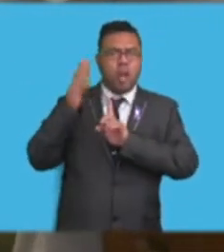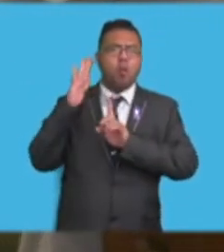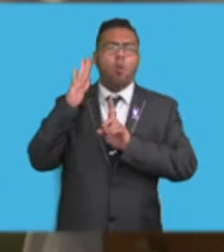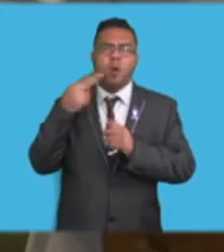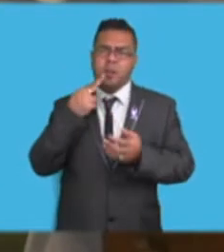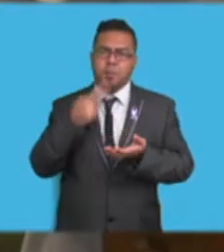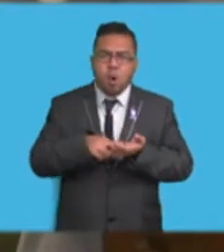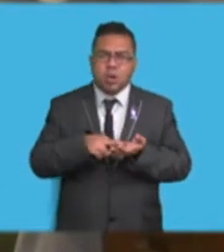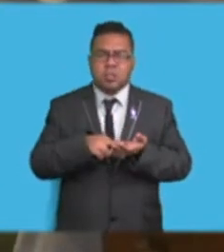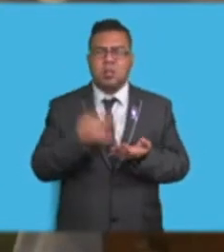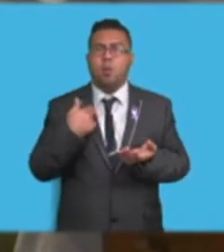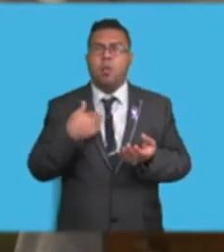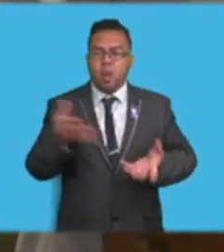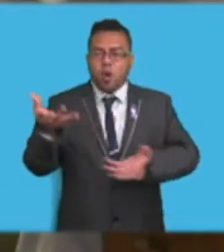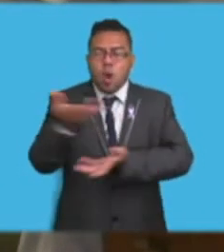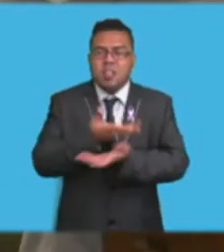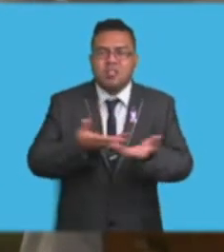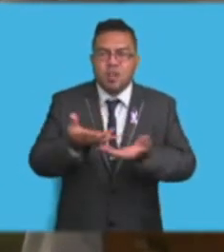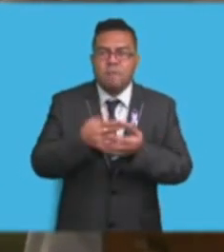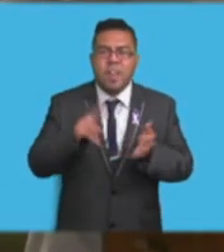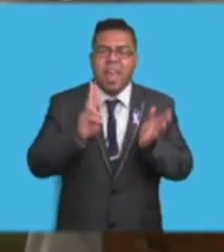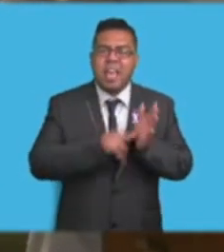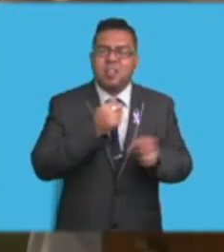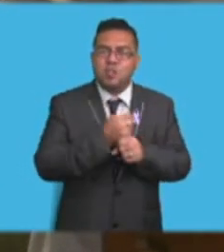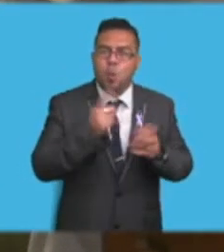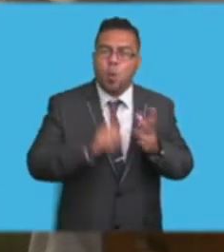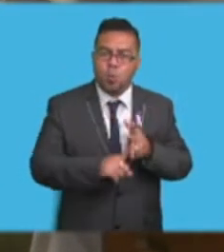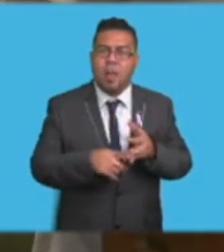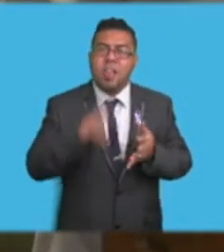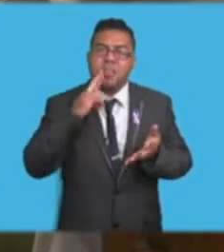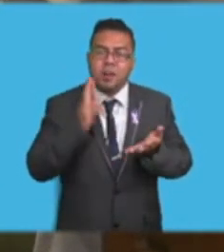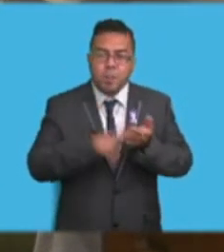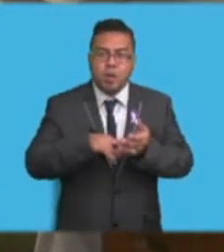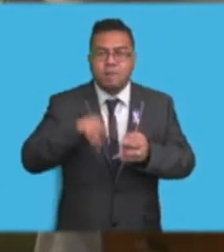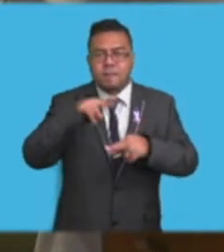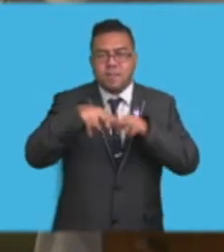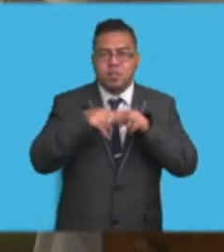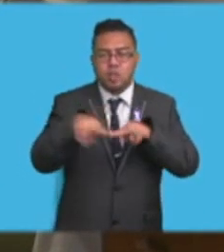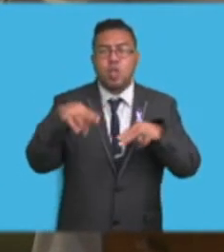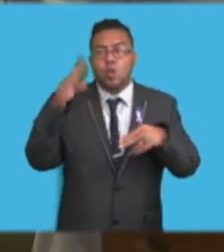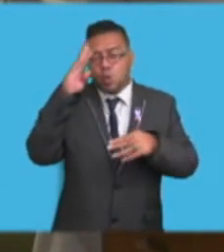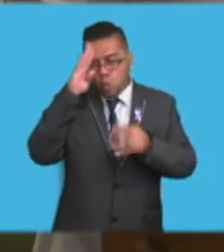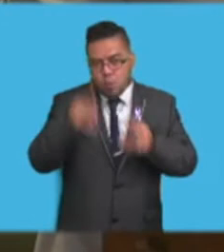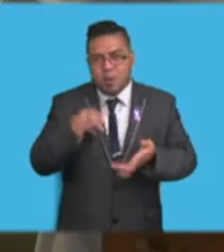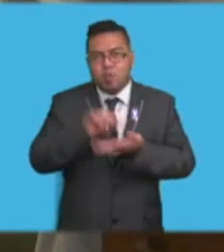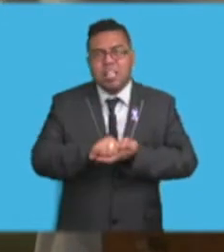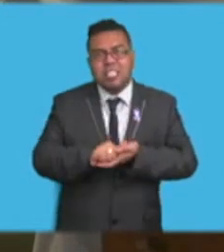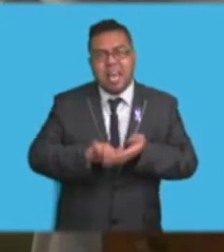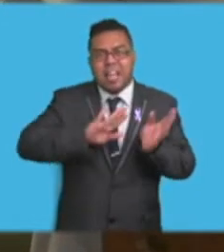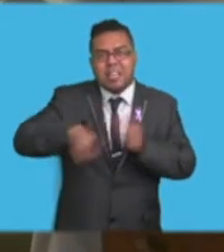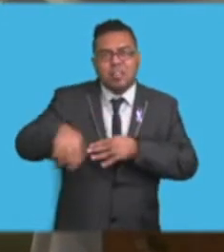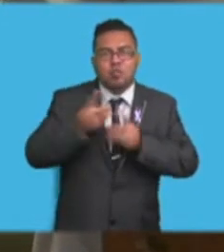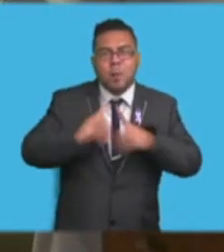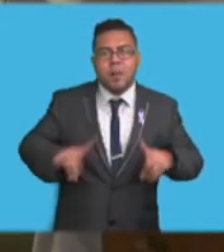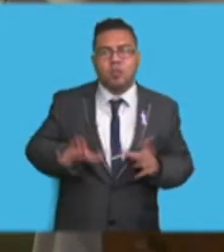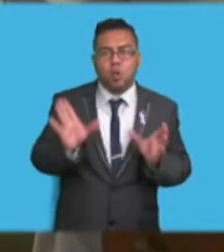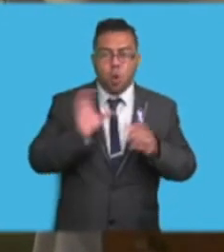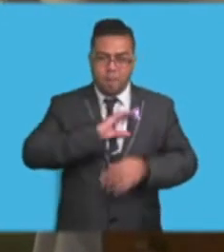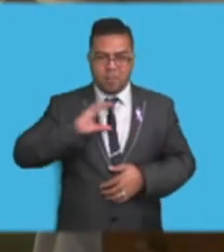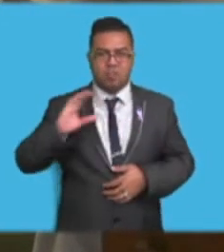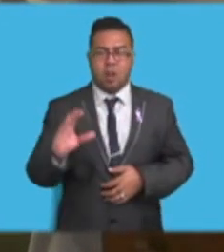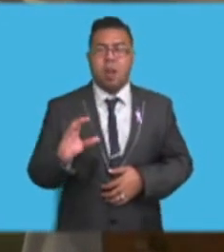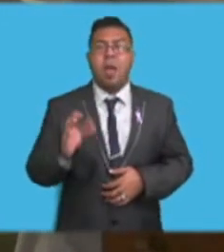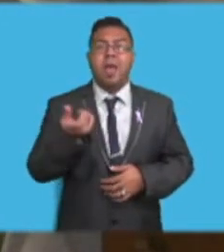by the coalition of NGOs in Fiji, the report of the Fiji Human Rights and Anti-Discrimination Commission, and also the committee's